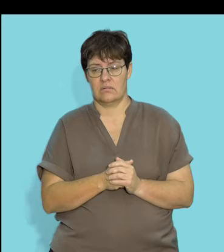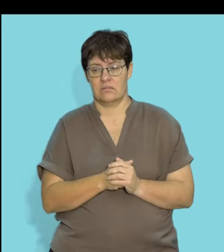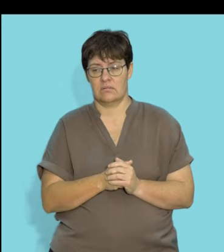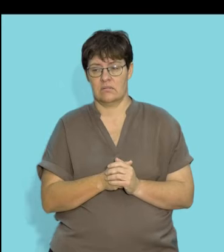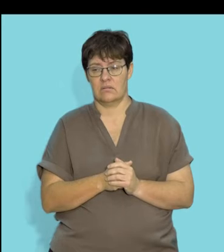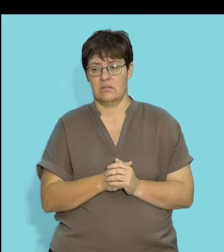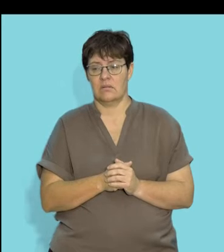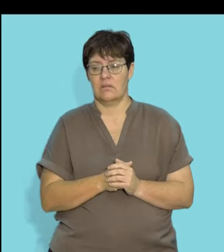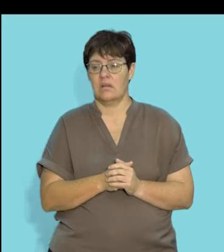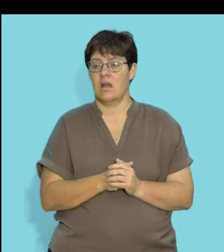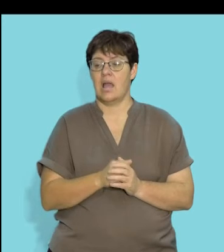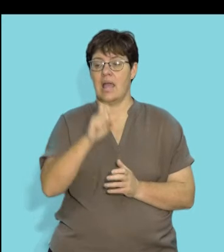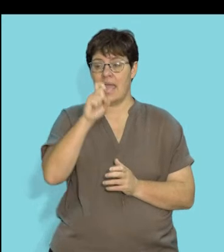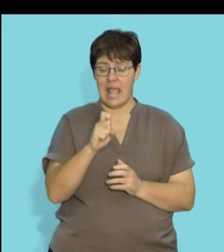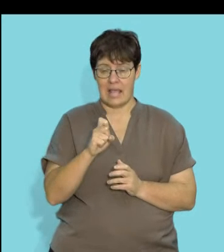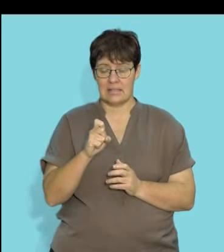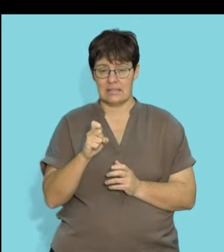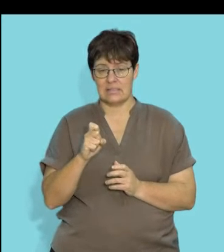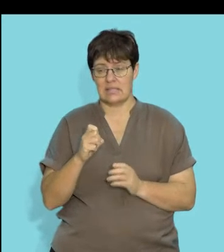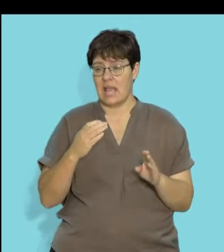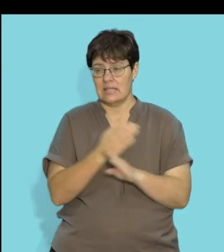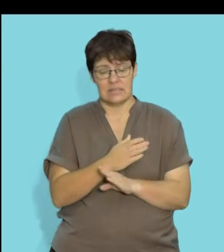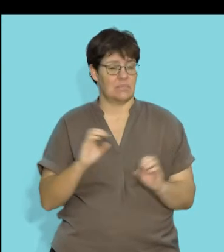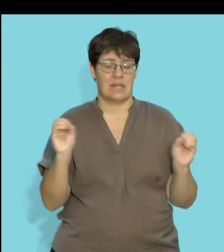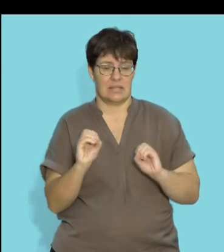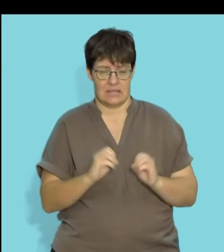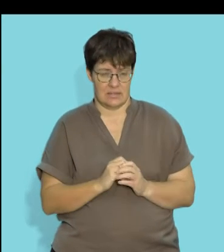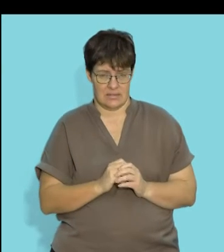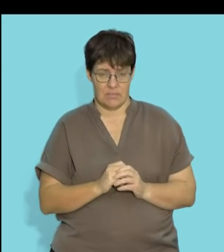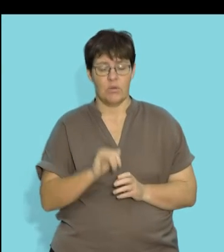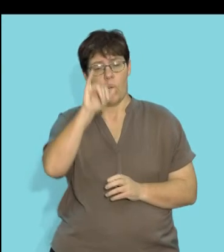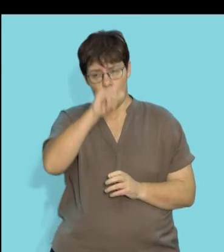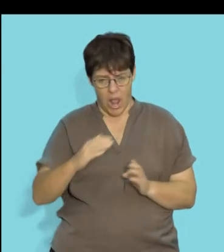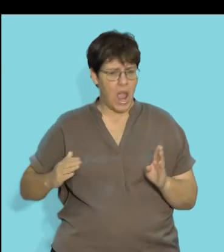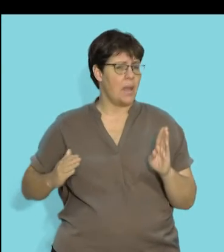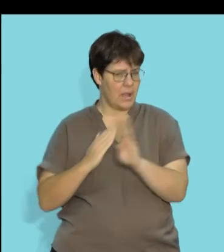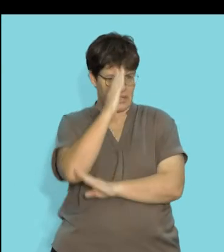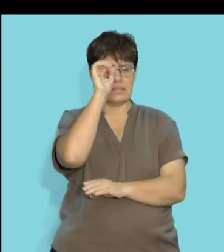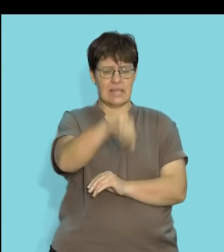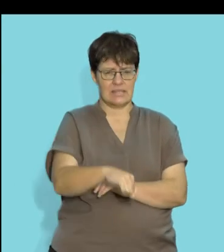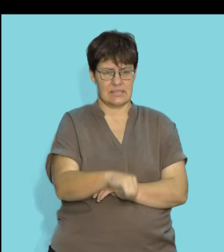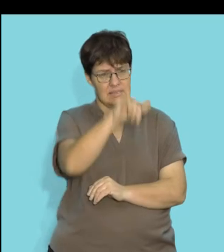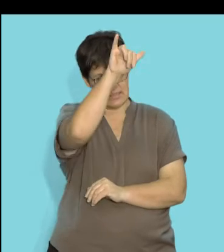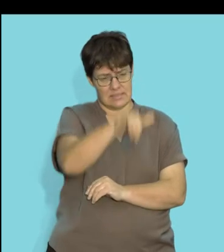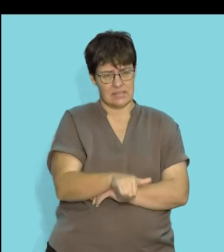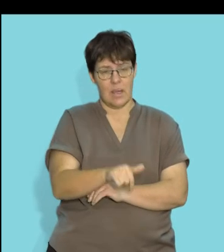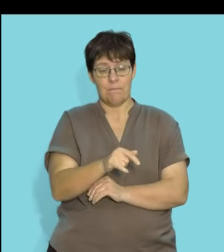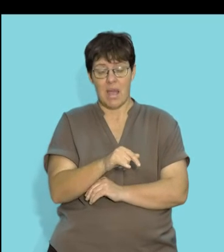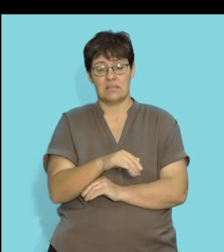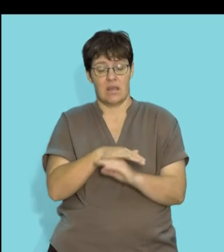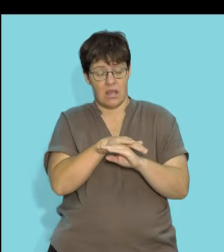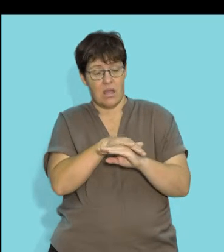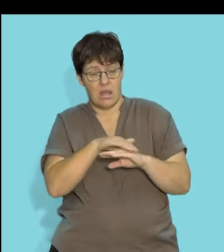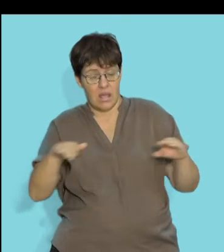is no x-intercept. Is there y-intercept? Yes, because this graph is